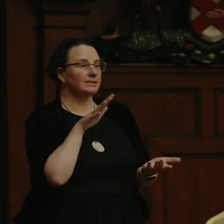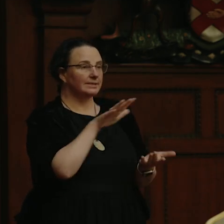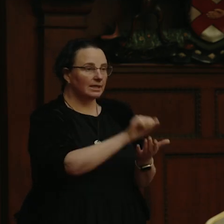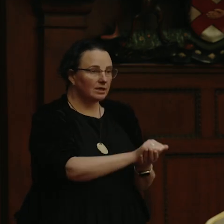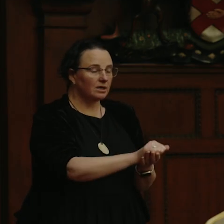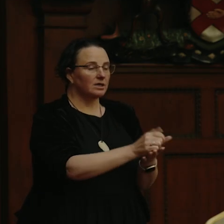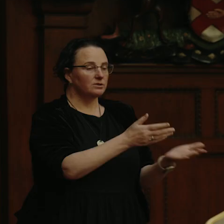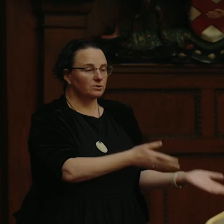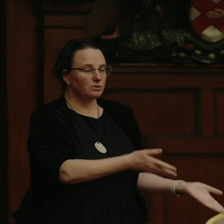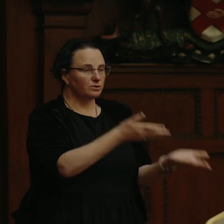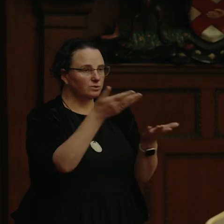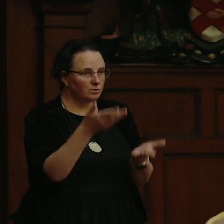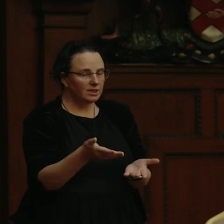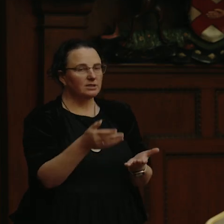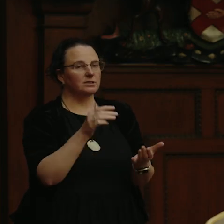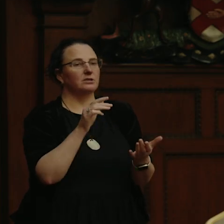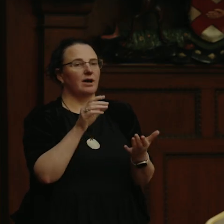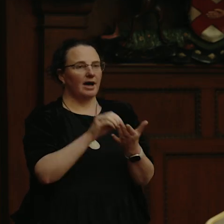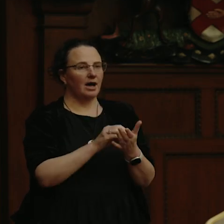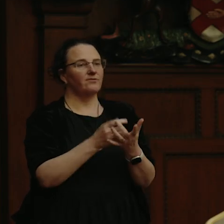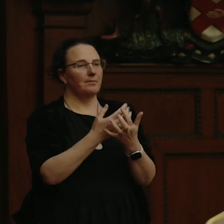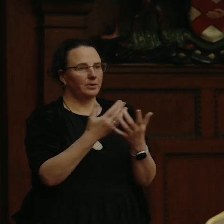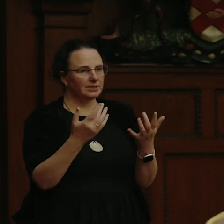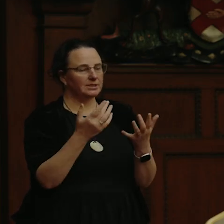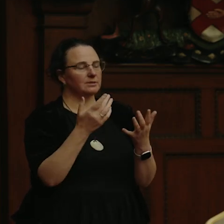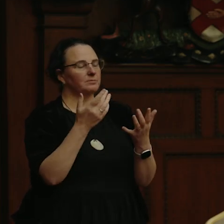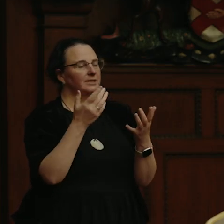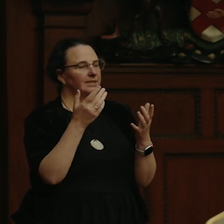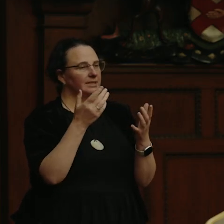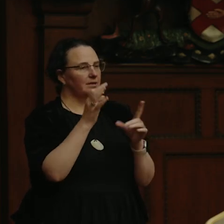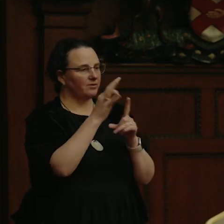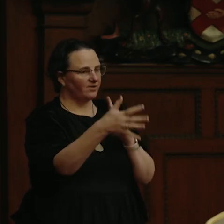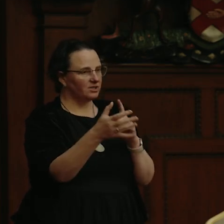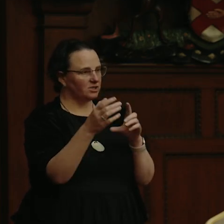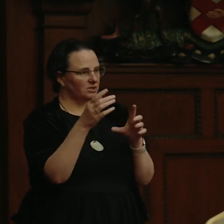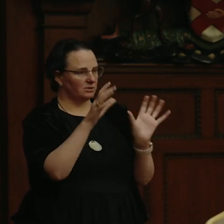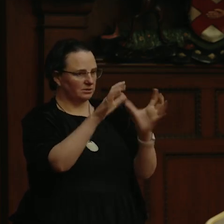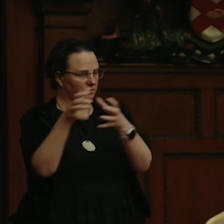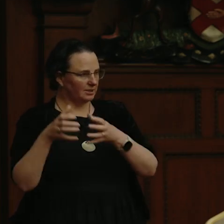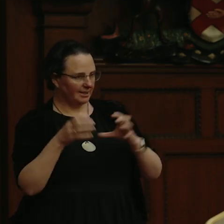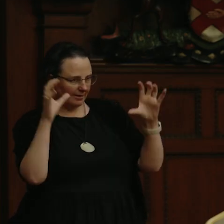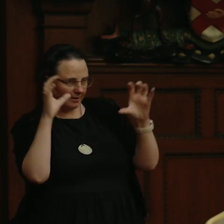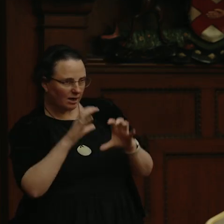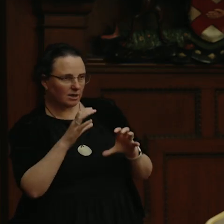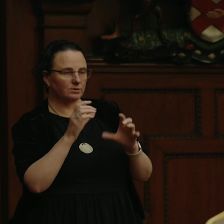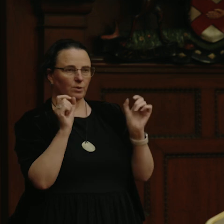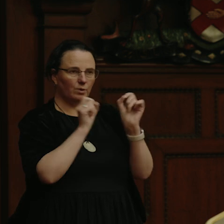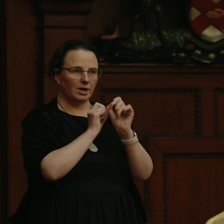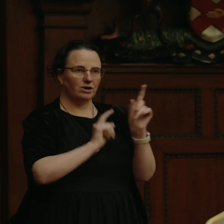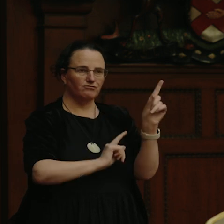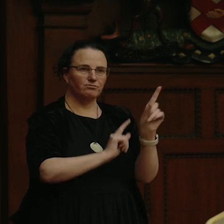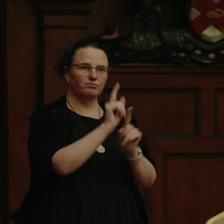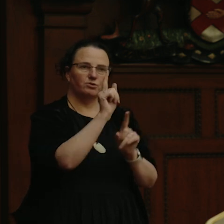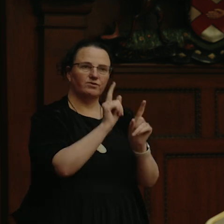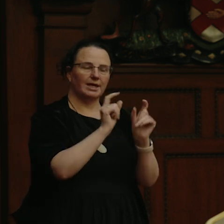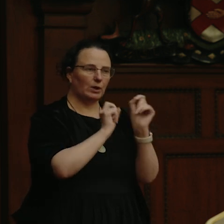through to our multidisciplinary care? And I think it's about raising awareness and trying to improve that.